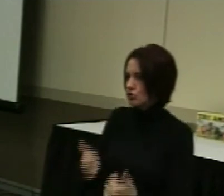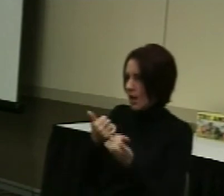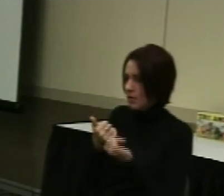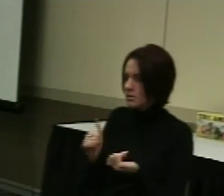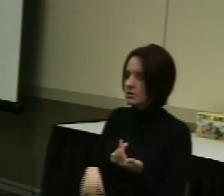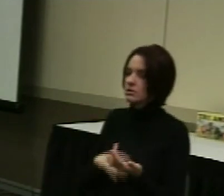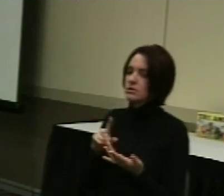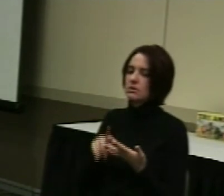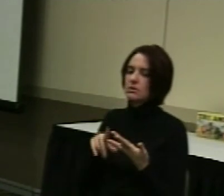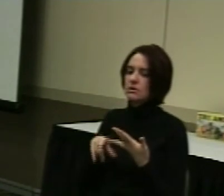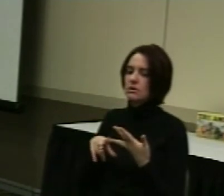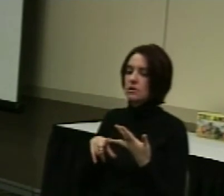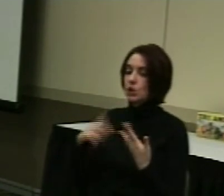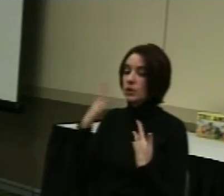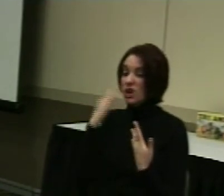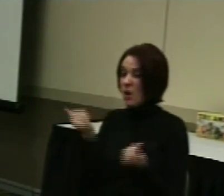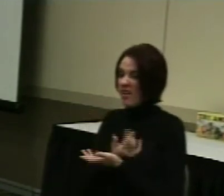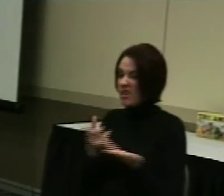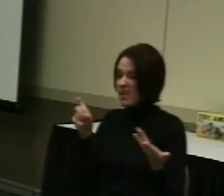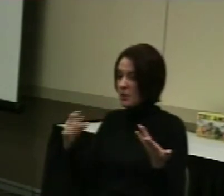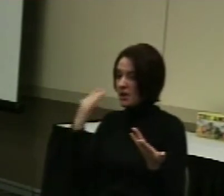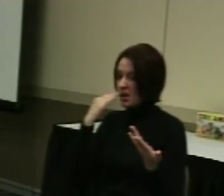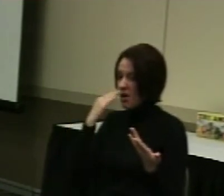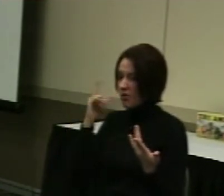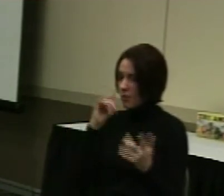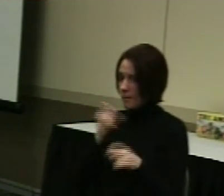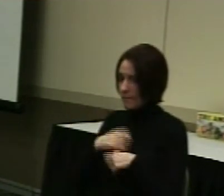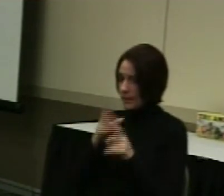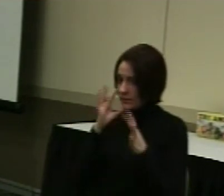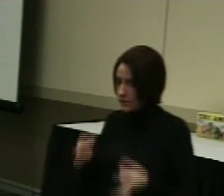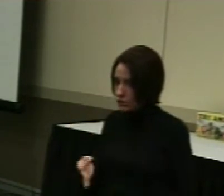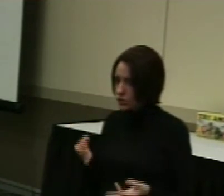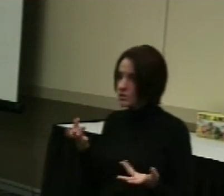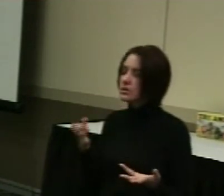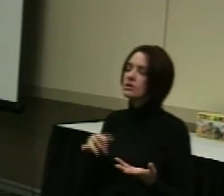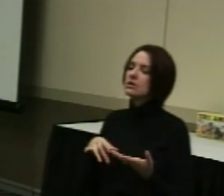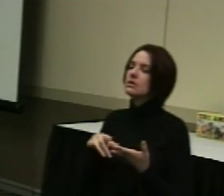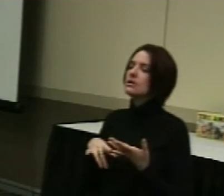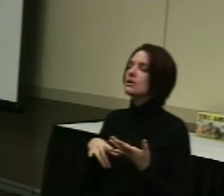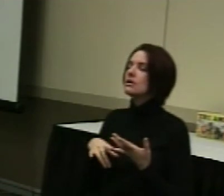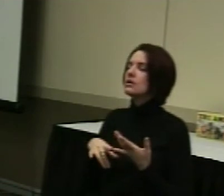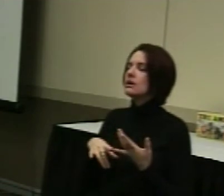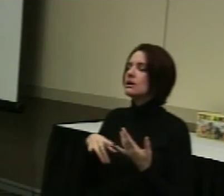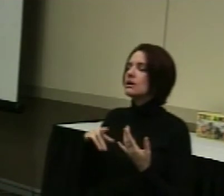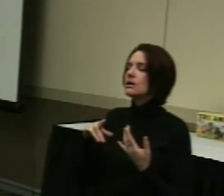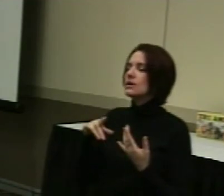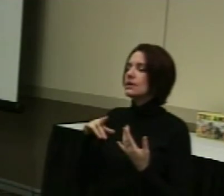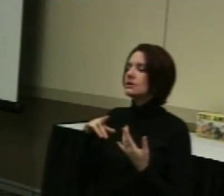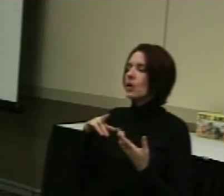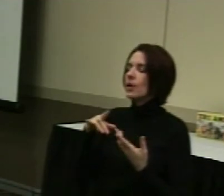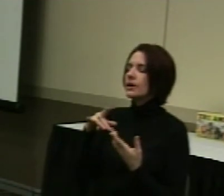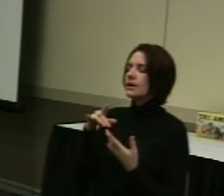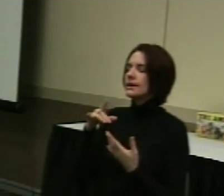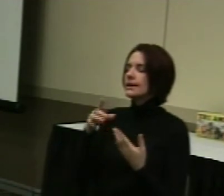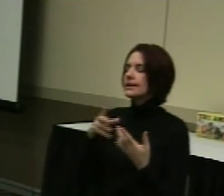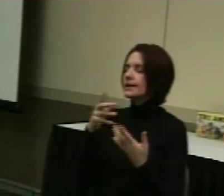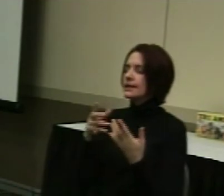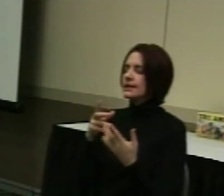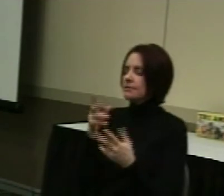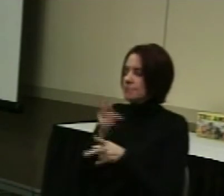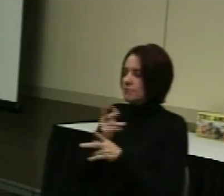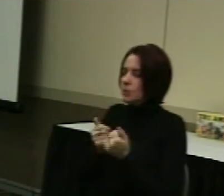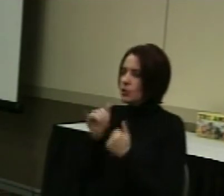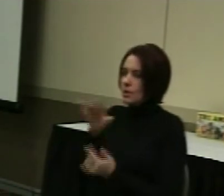need to know to make the best possible choices? So be flexible in your selection. Take